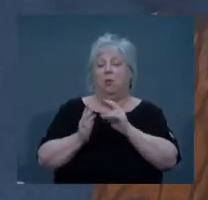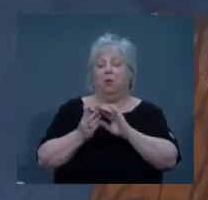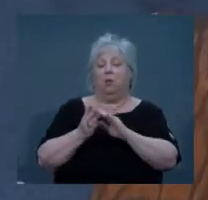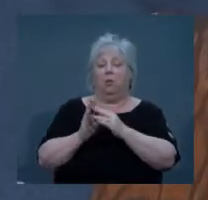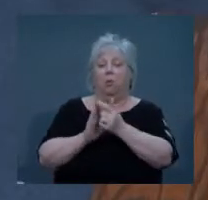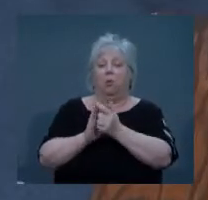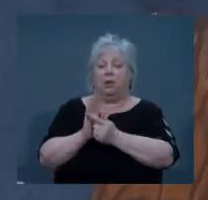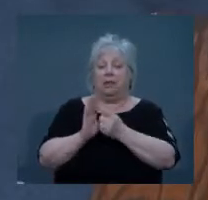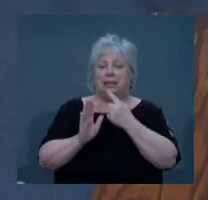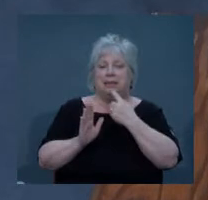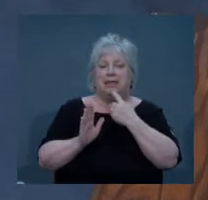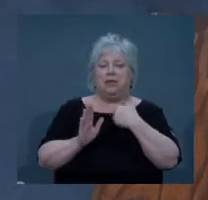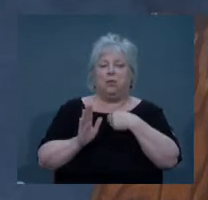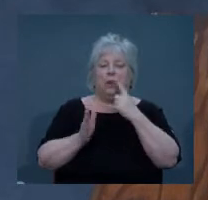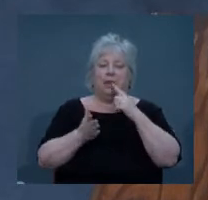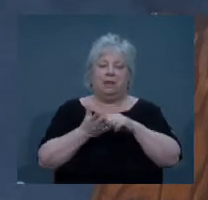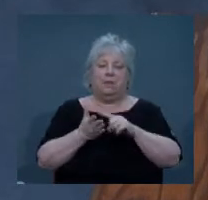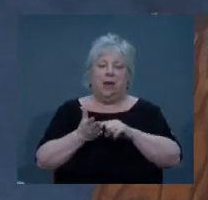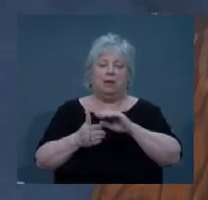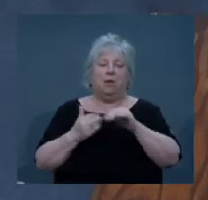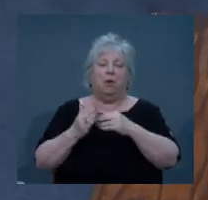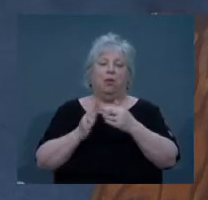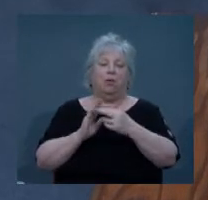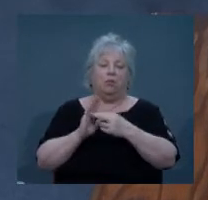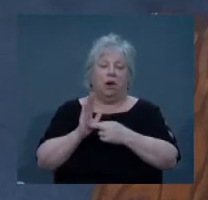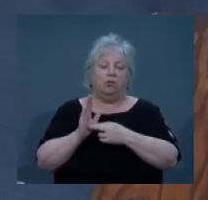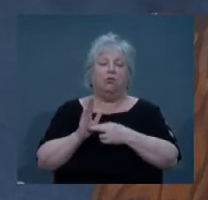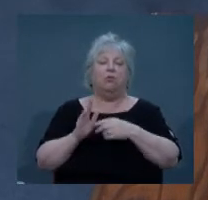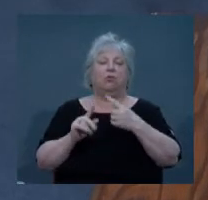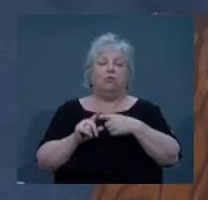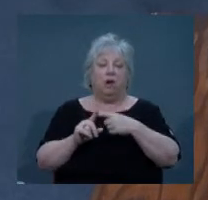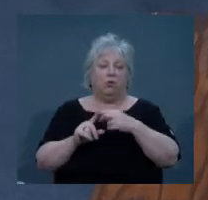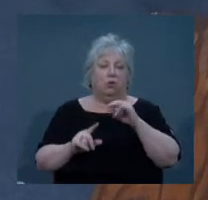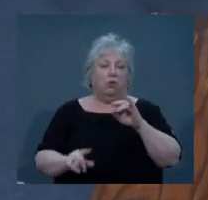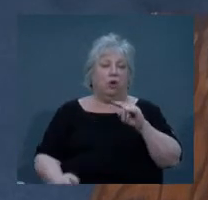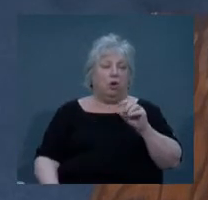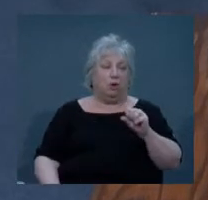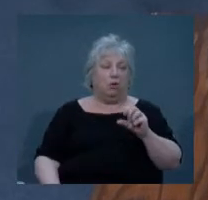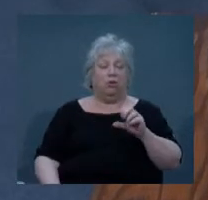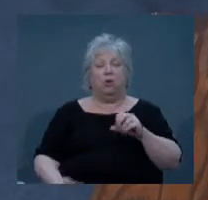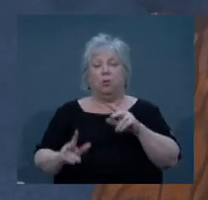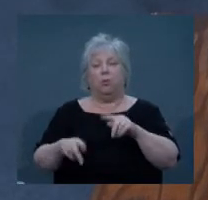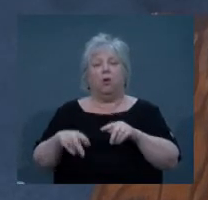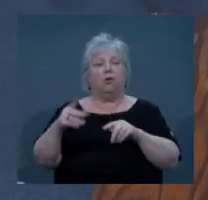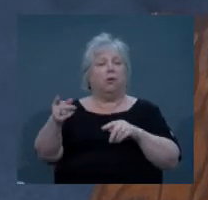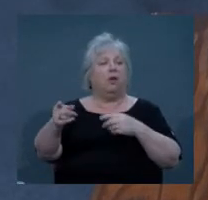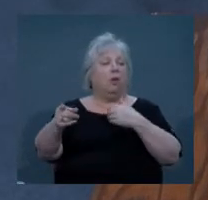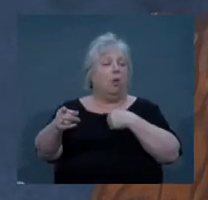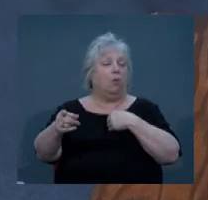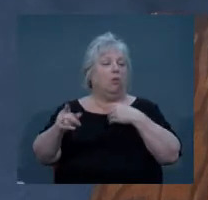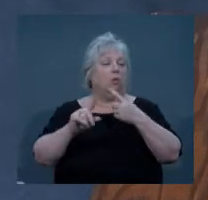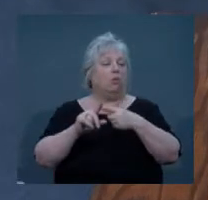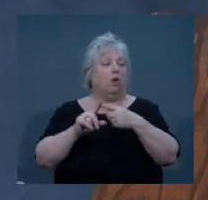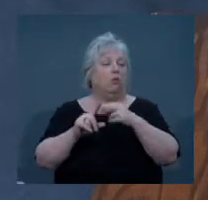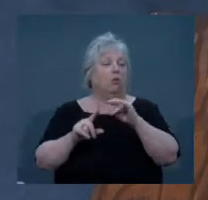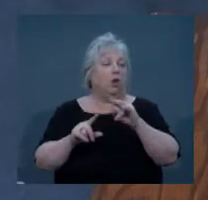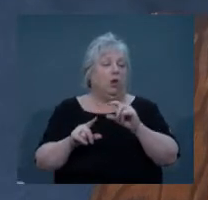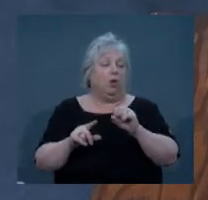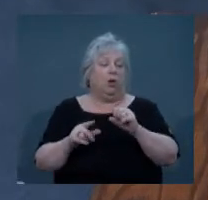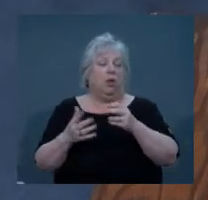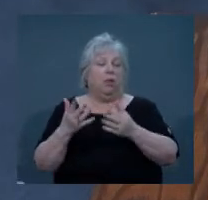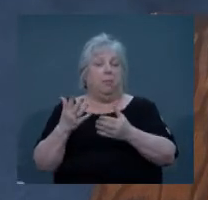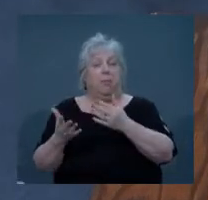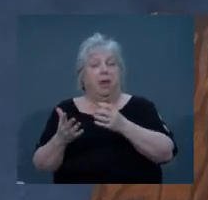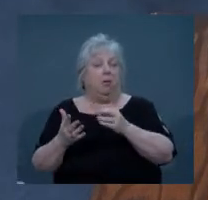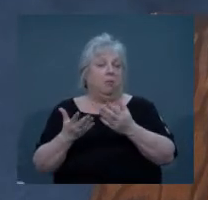we inspect all the registered rental units. So that person that has a rental unit out there, they may or may not accept a voucher. You